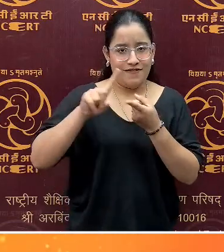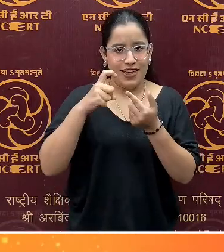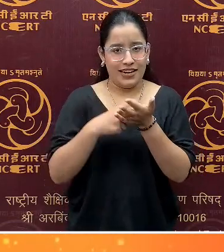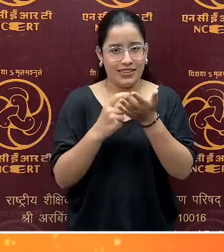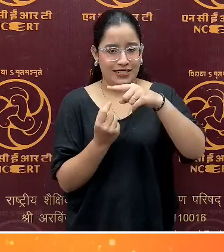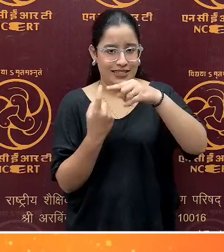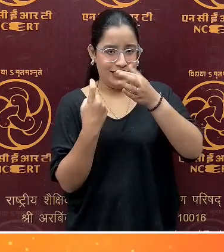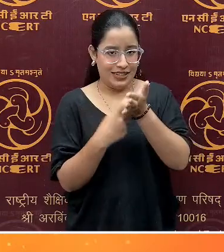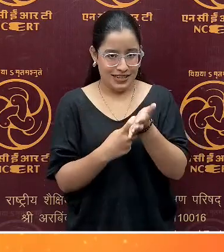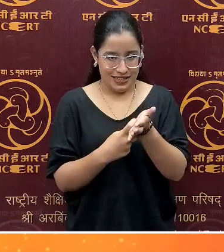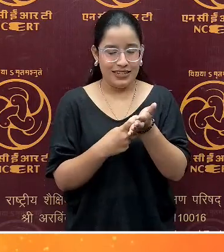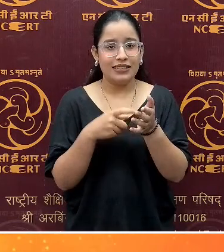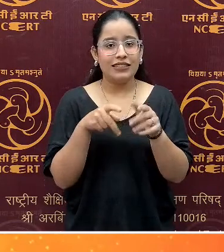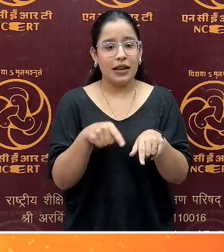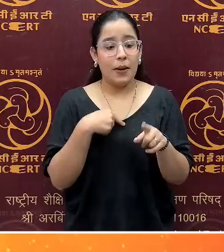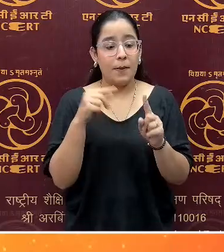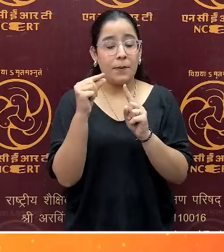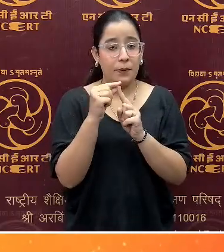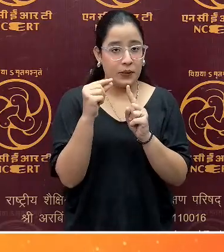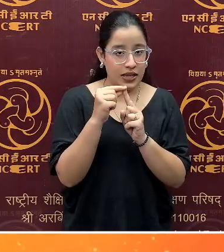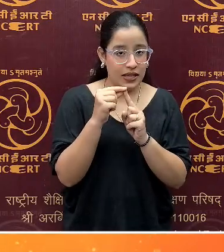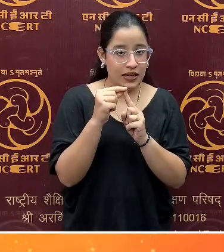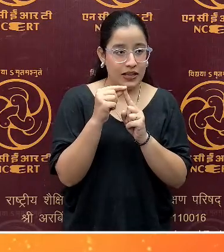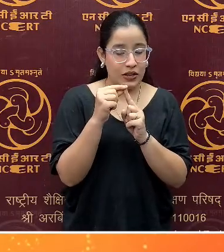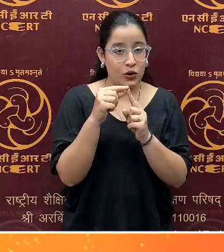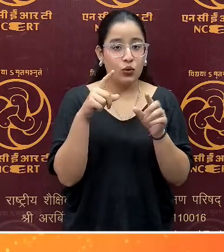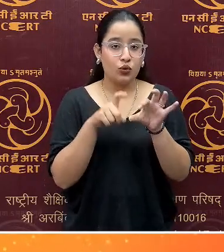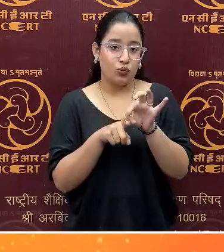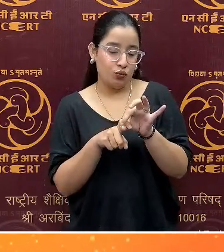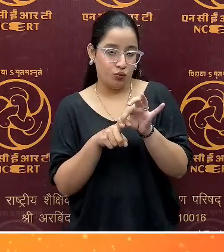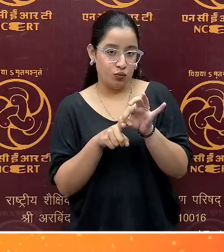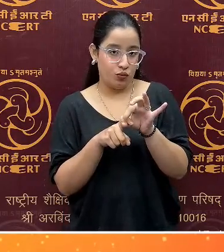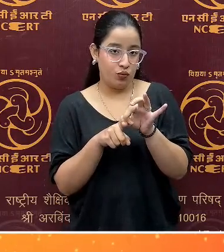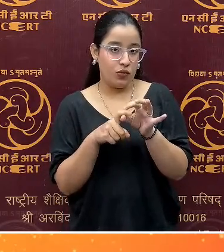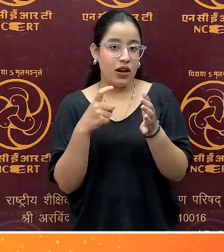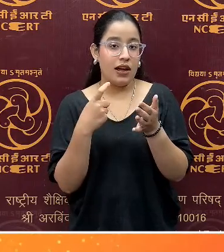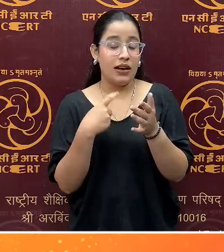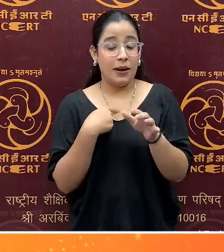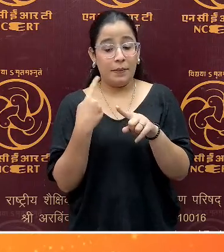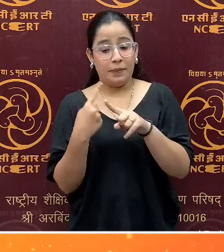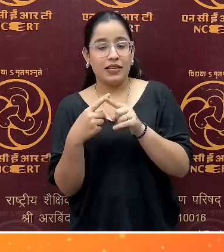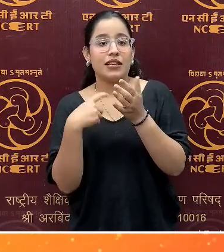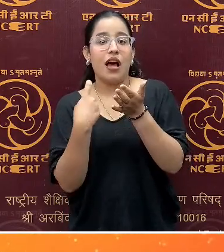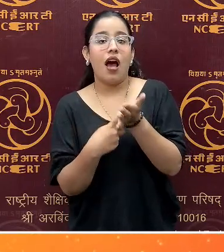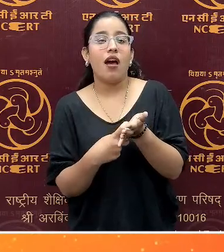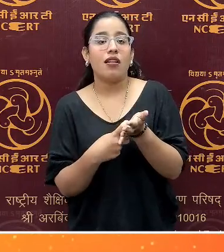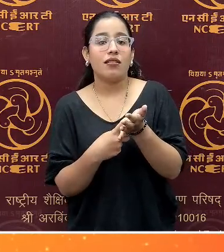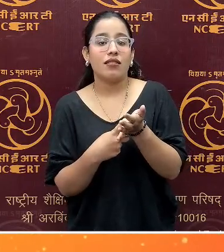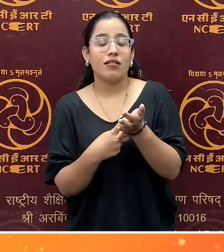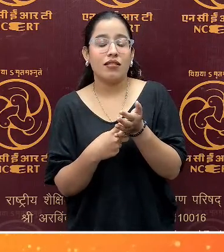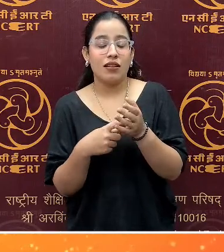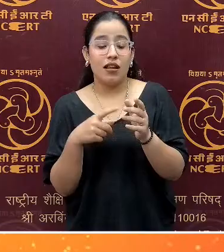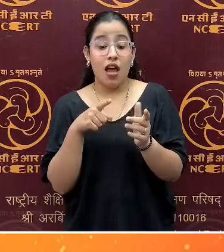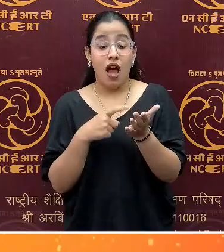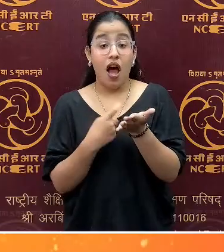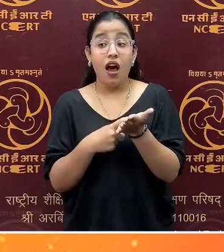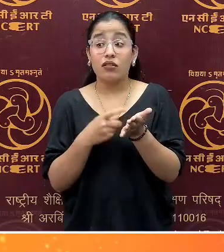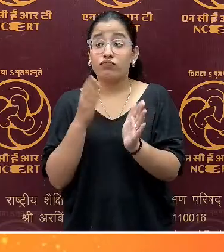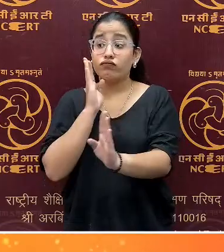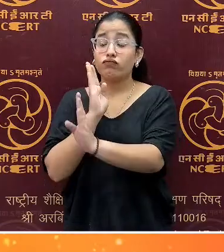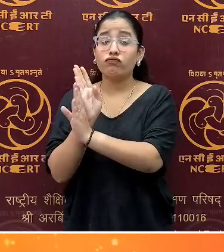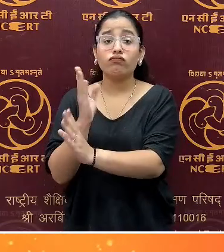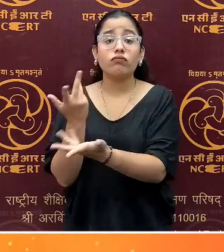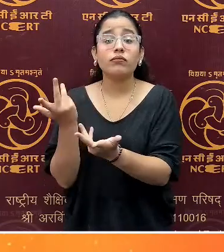me name these vectors as P, Q, and R. See the direction of R. So